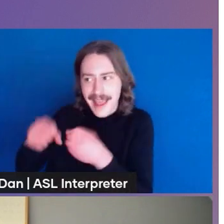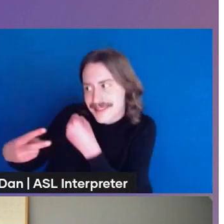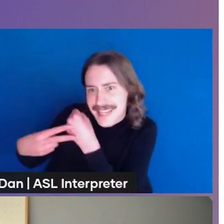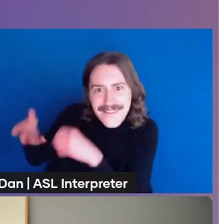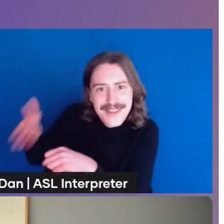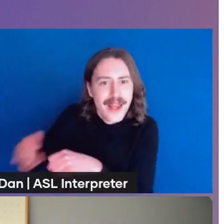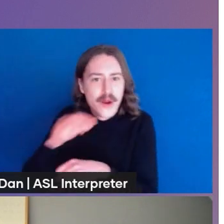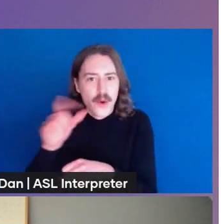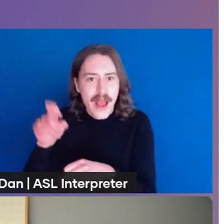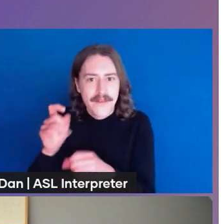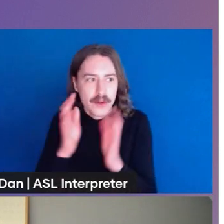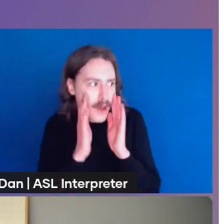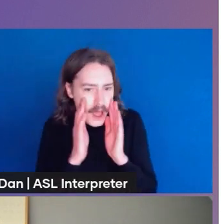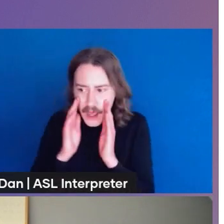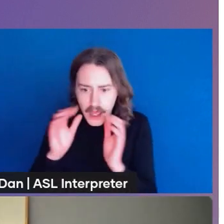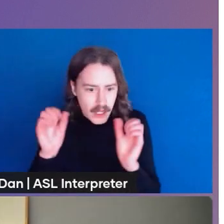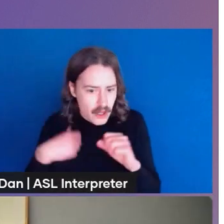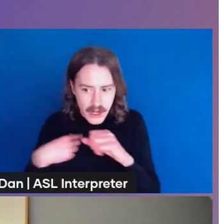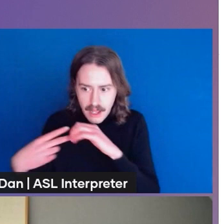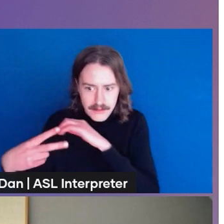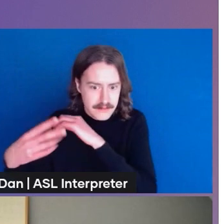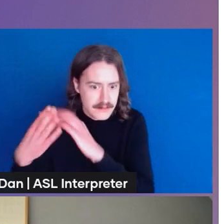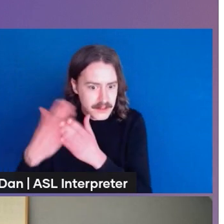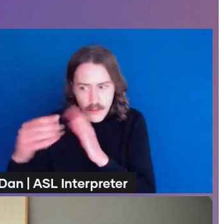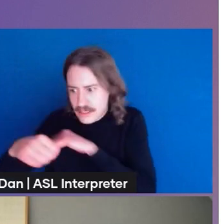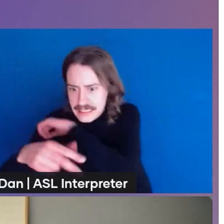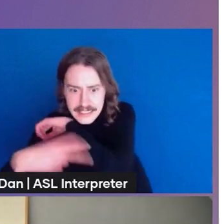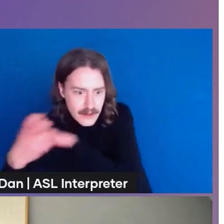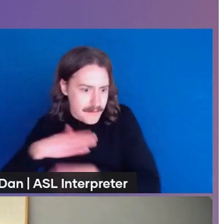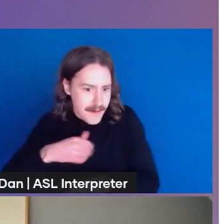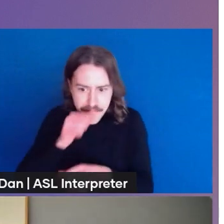I would also like my other family members to be able to use it as well.